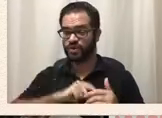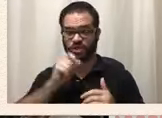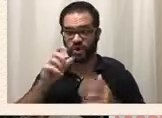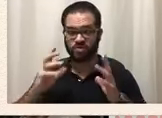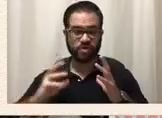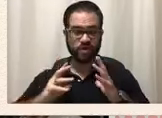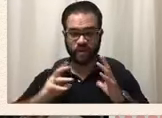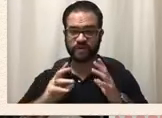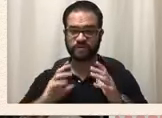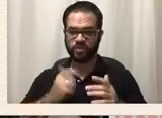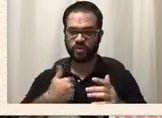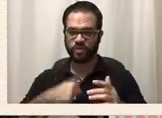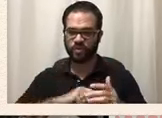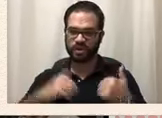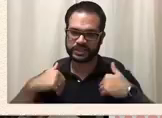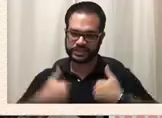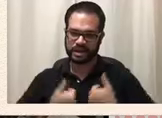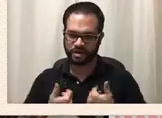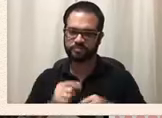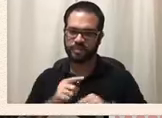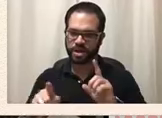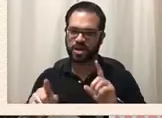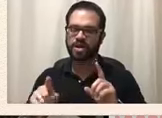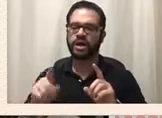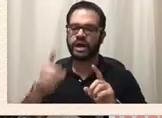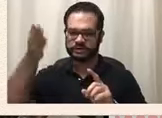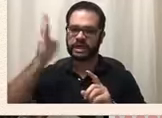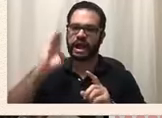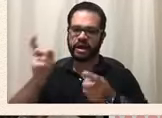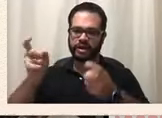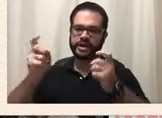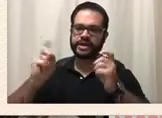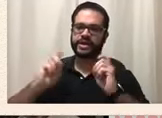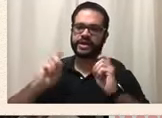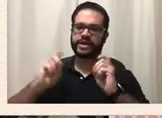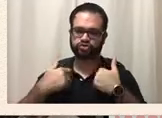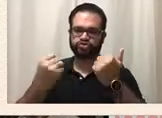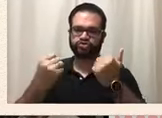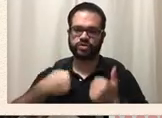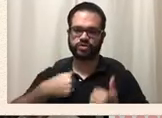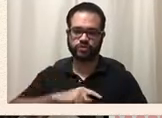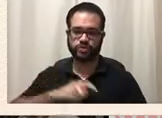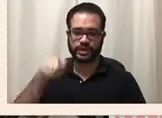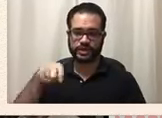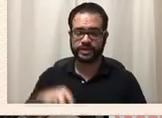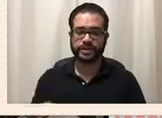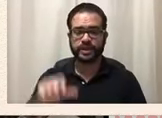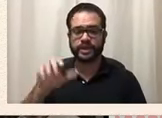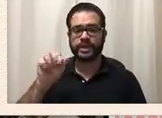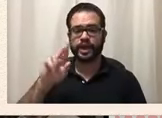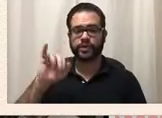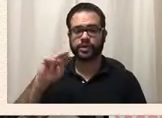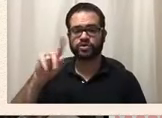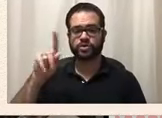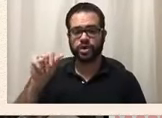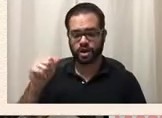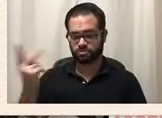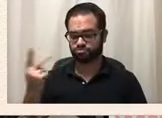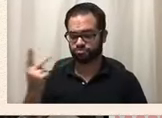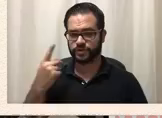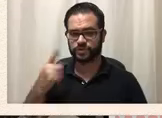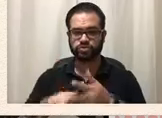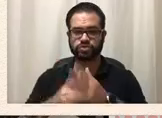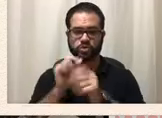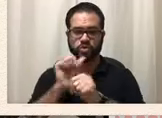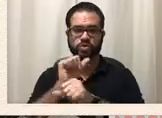gives us the strength that we need for sure. You know, Arizona and I, when we started working together, there were